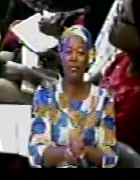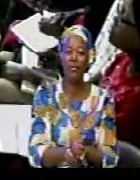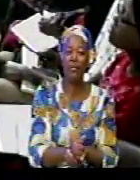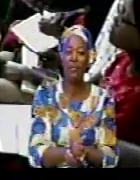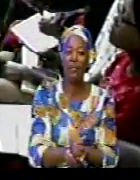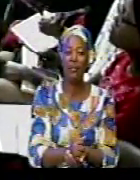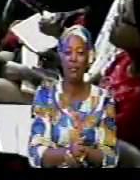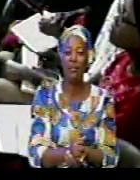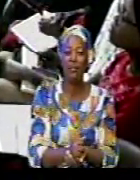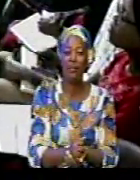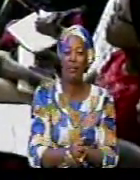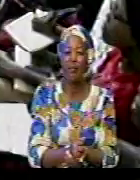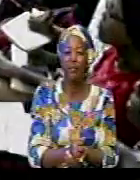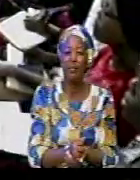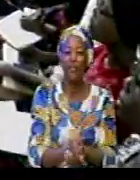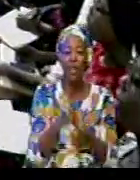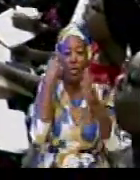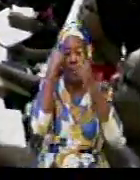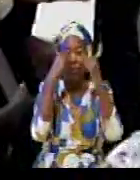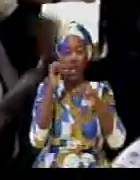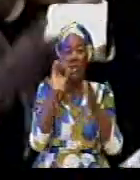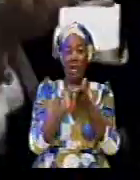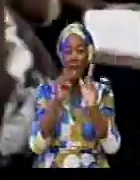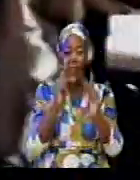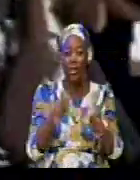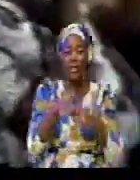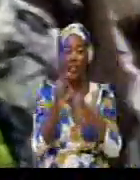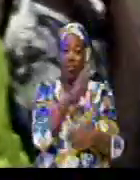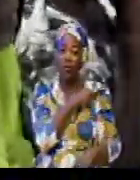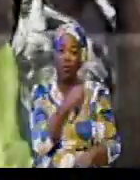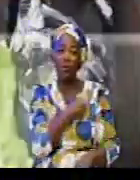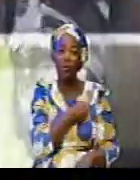Your family today, amen.